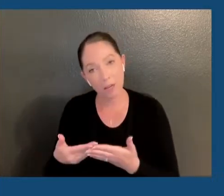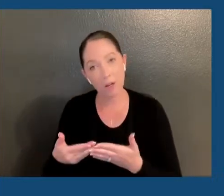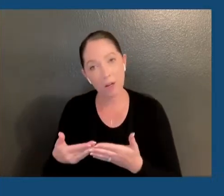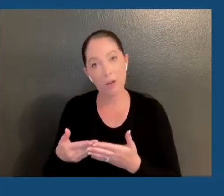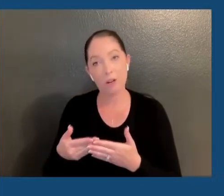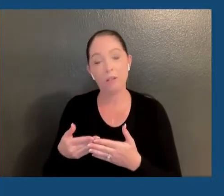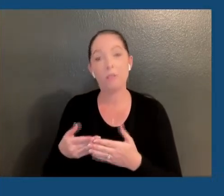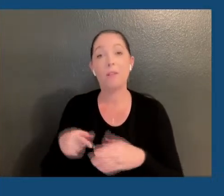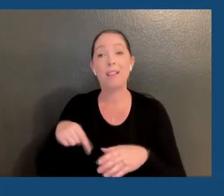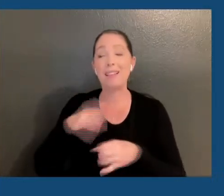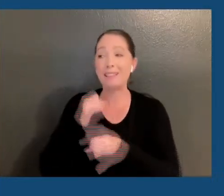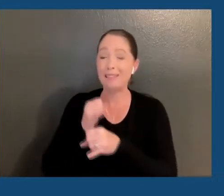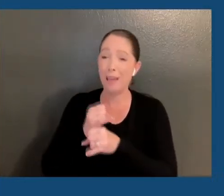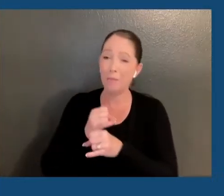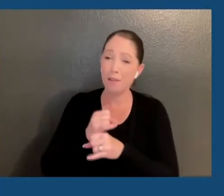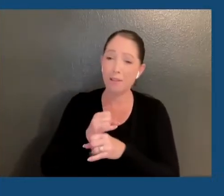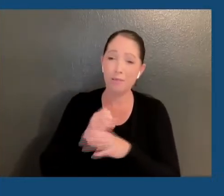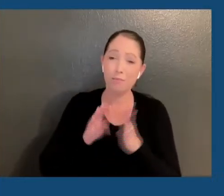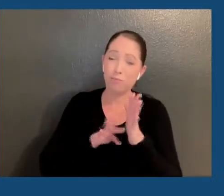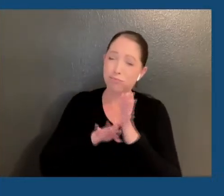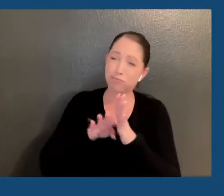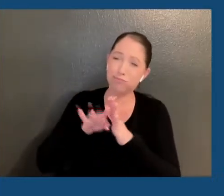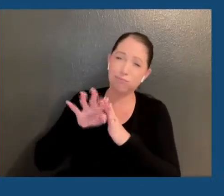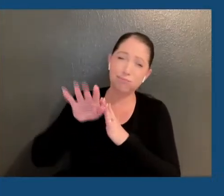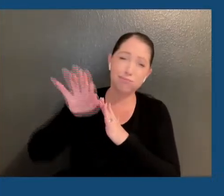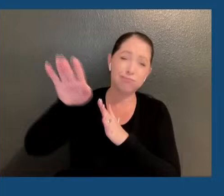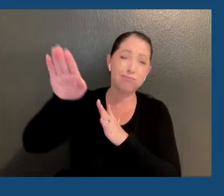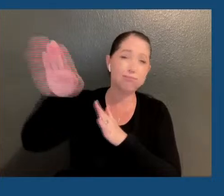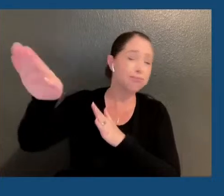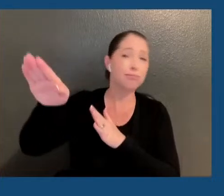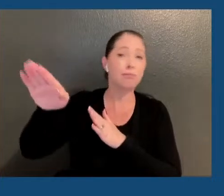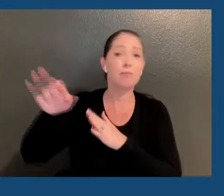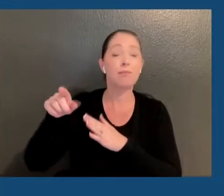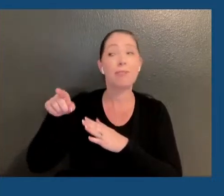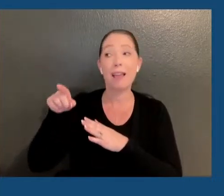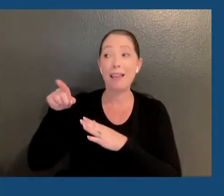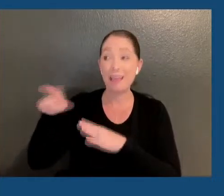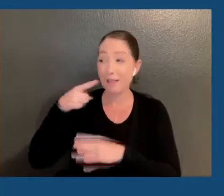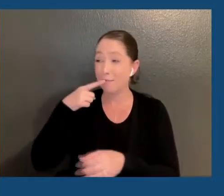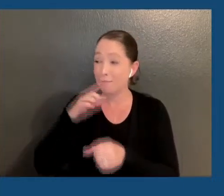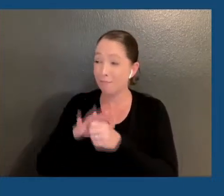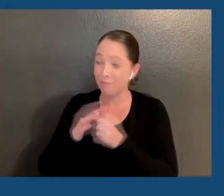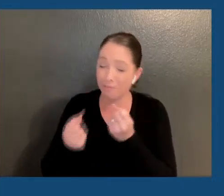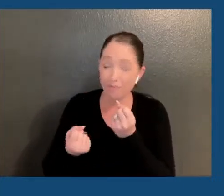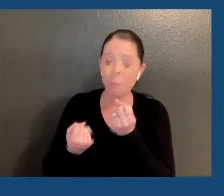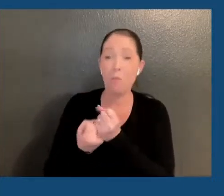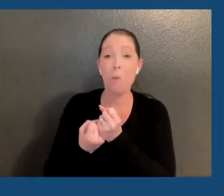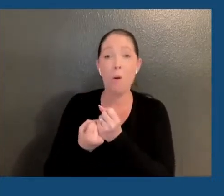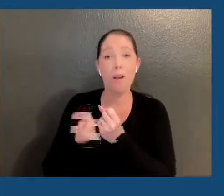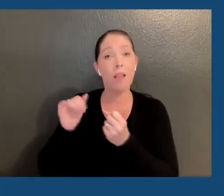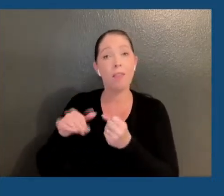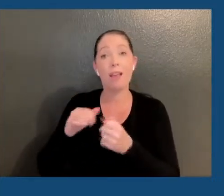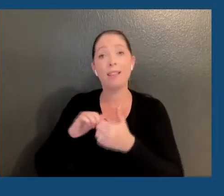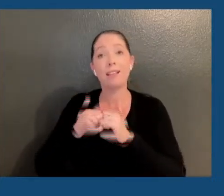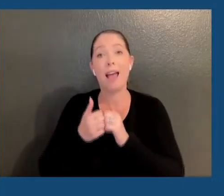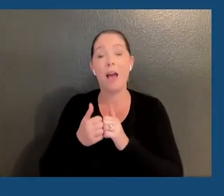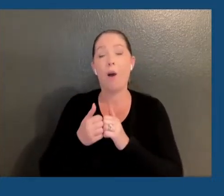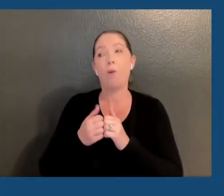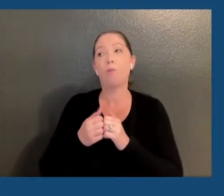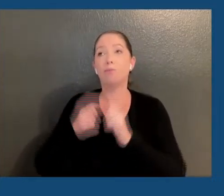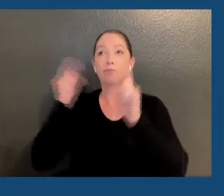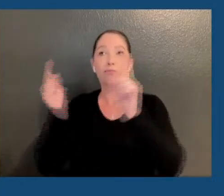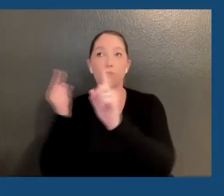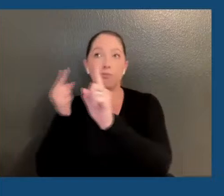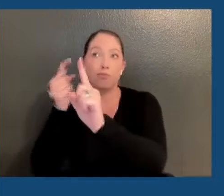devotion to helping this campus flourish is a testament to the particular power of blending ambition for the